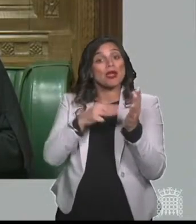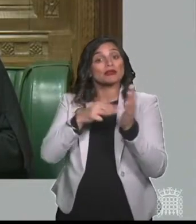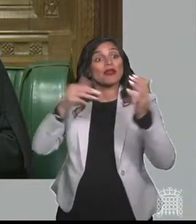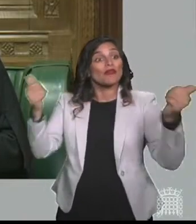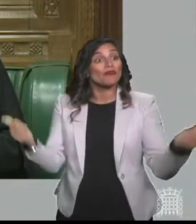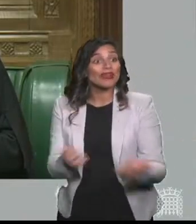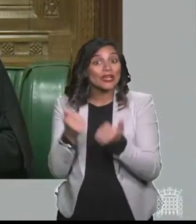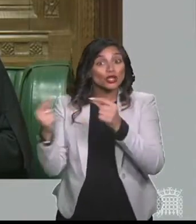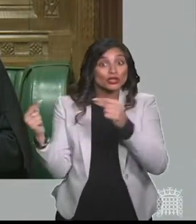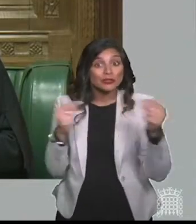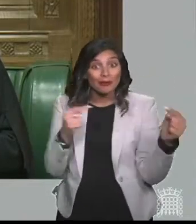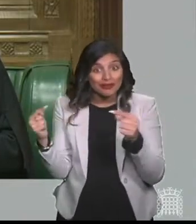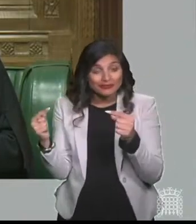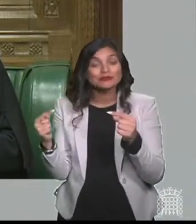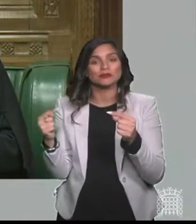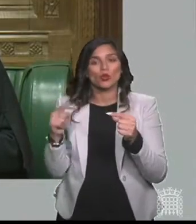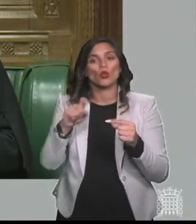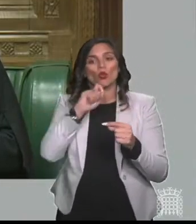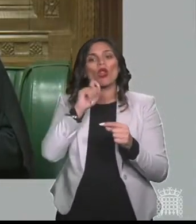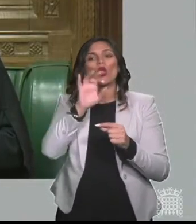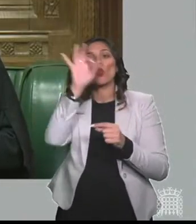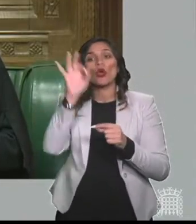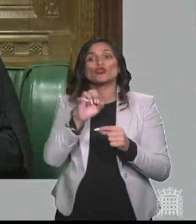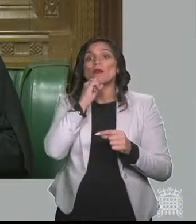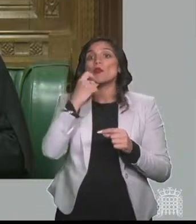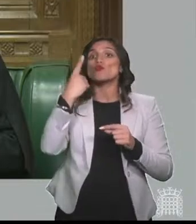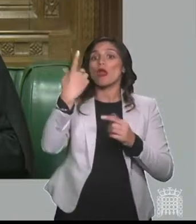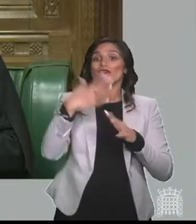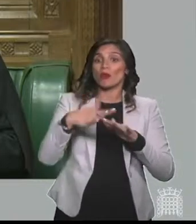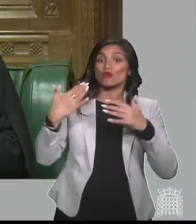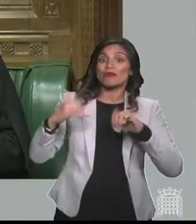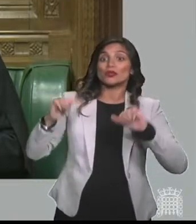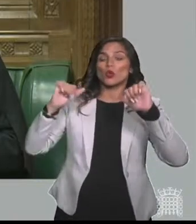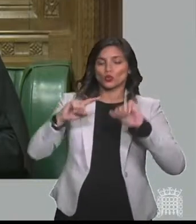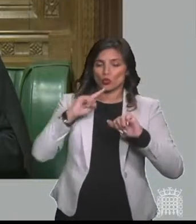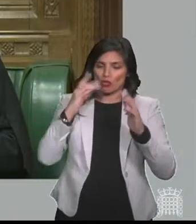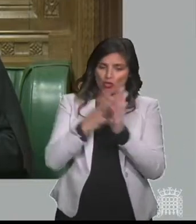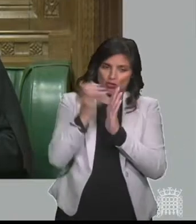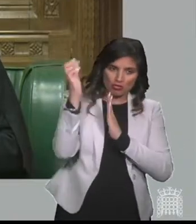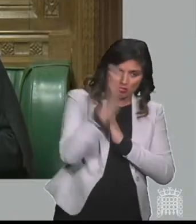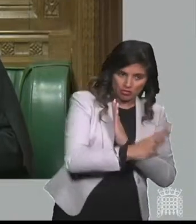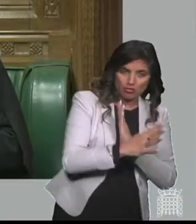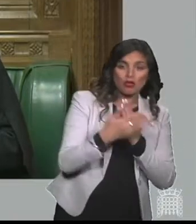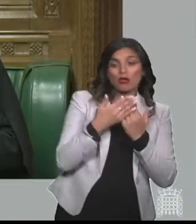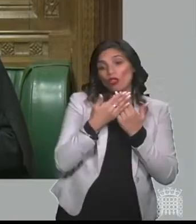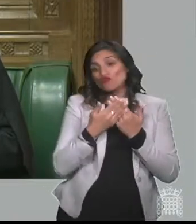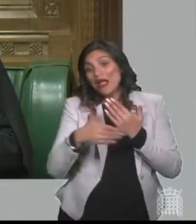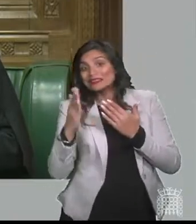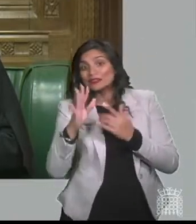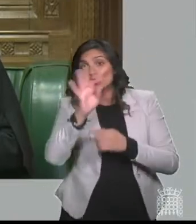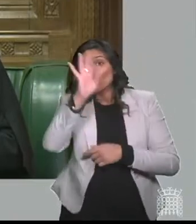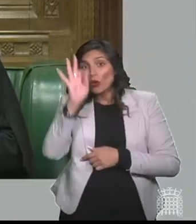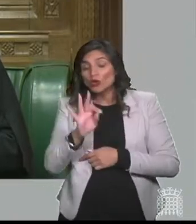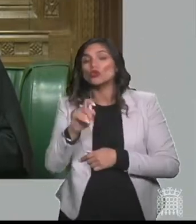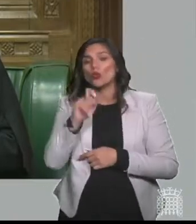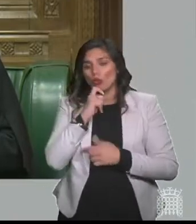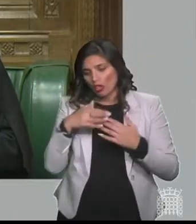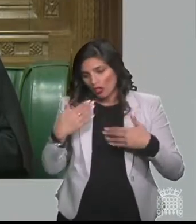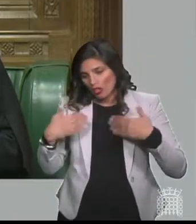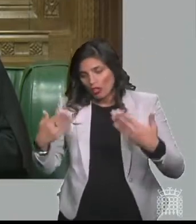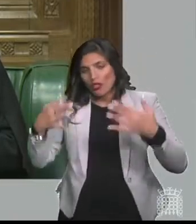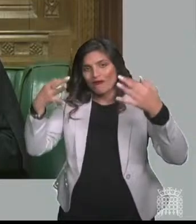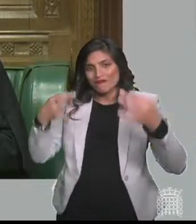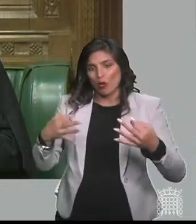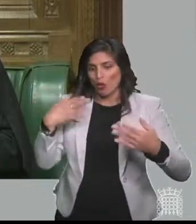on the first of the resolutions will be disposed of, and the questions on the remaining resolutions will then be taken formally